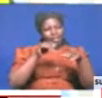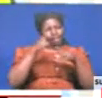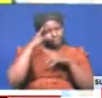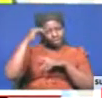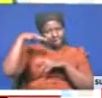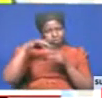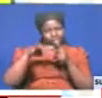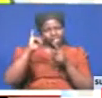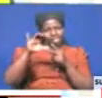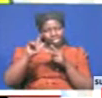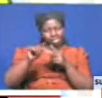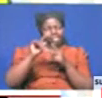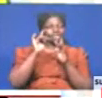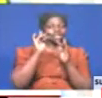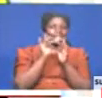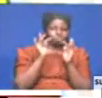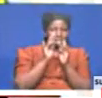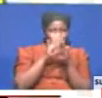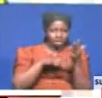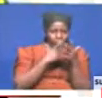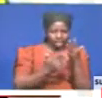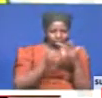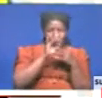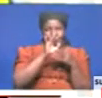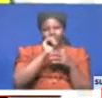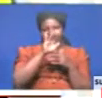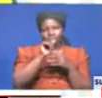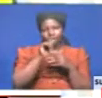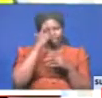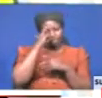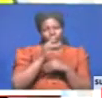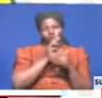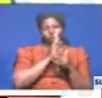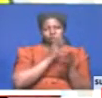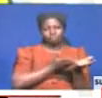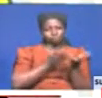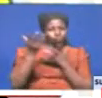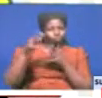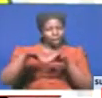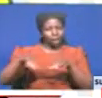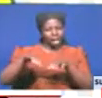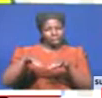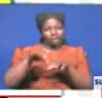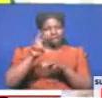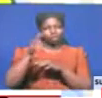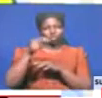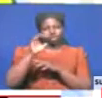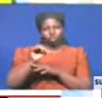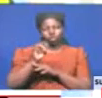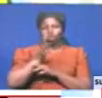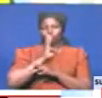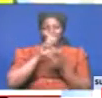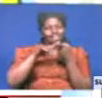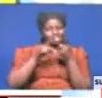ICT networks, fiber in particular, for potable water, that's to WHO standards for drinking. We